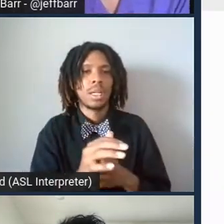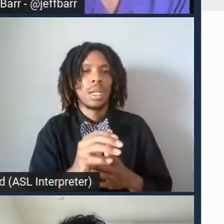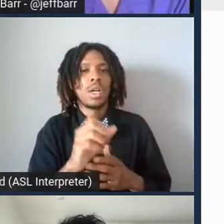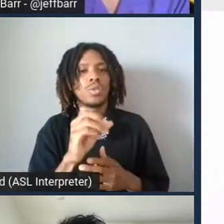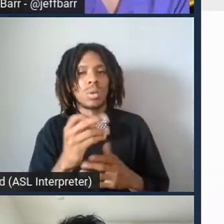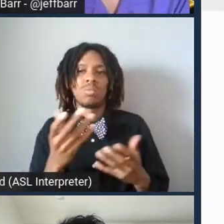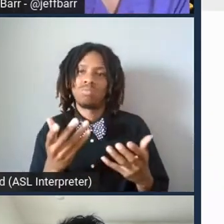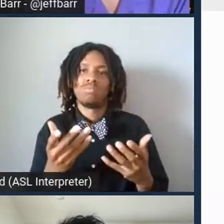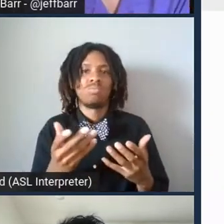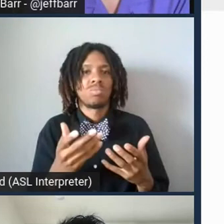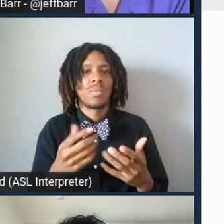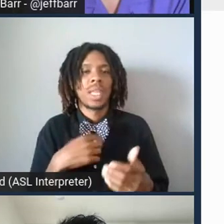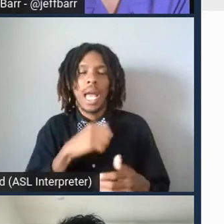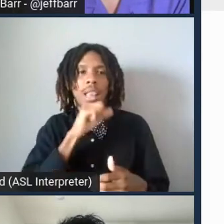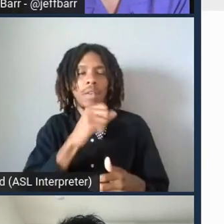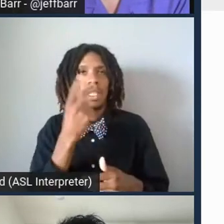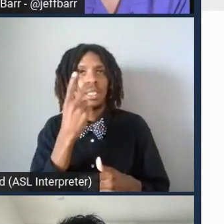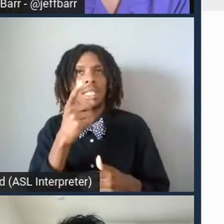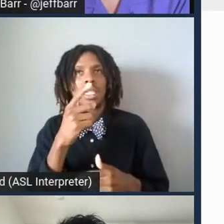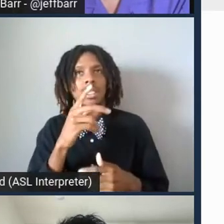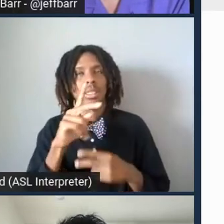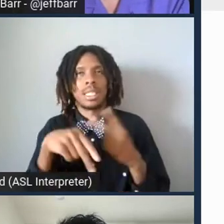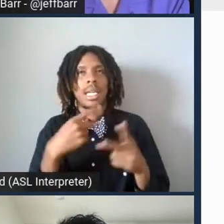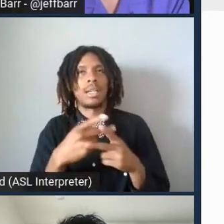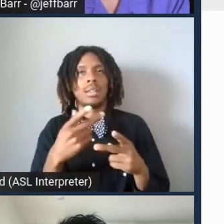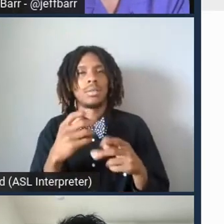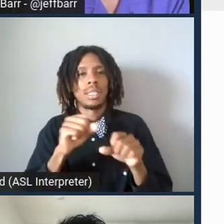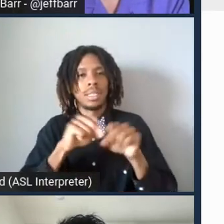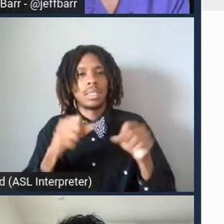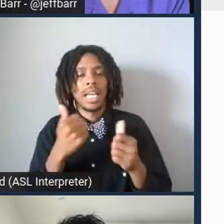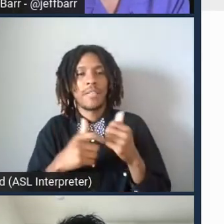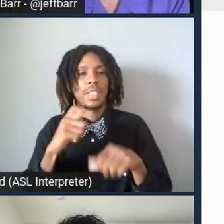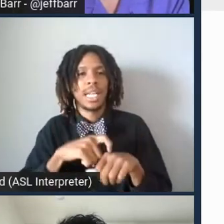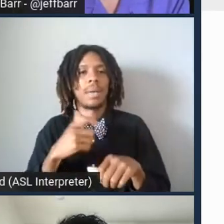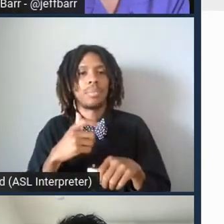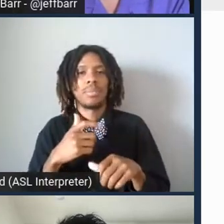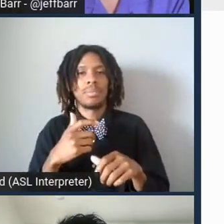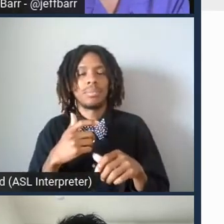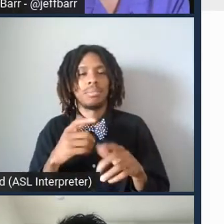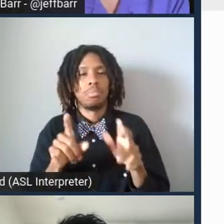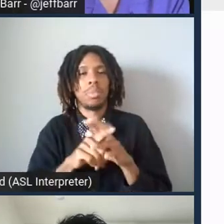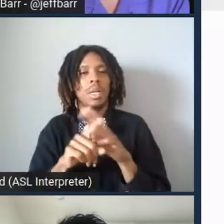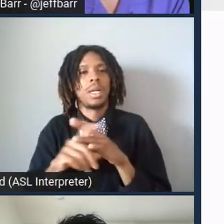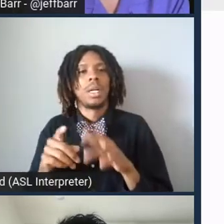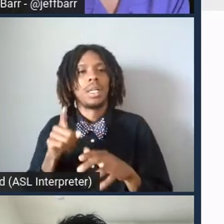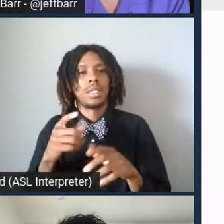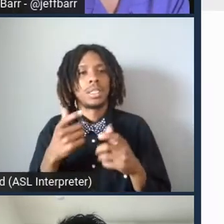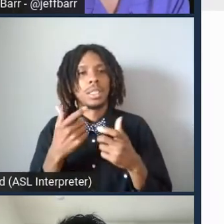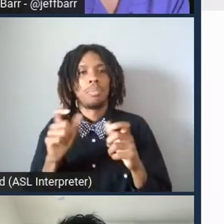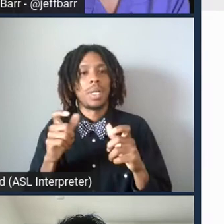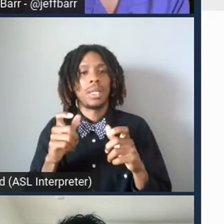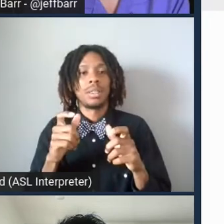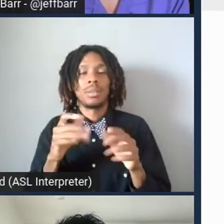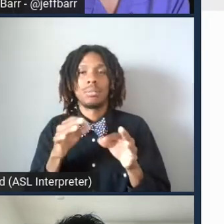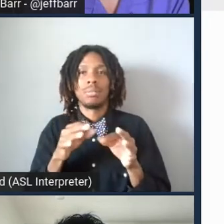So I love to see this flywheel every time it goes around, and it seems like this is a pretty big leap forward here.